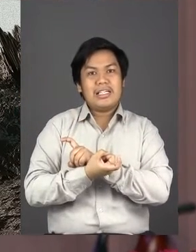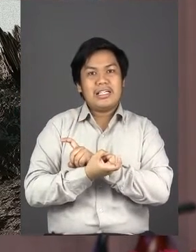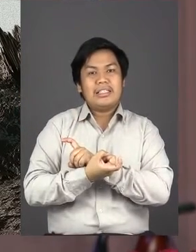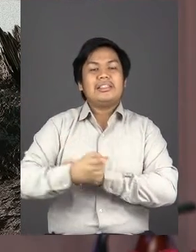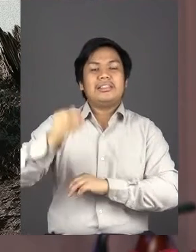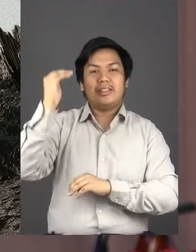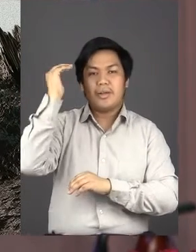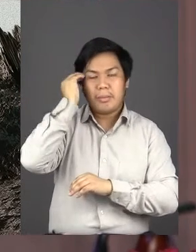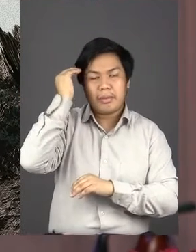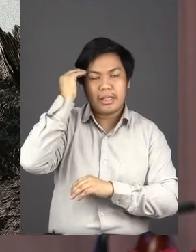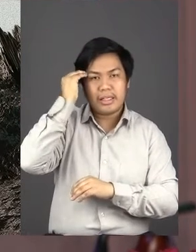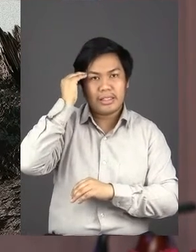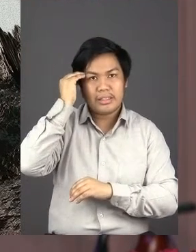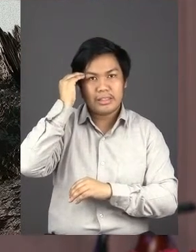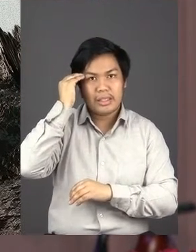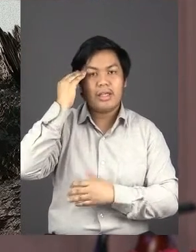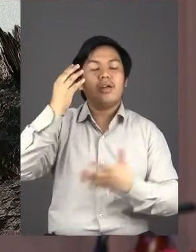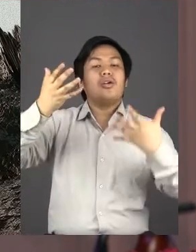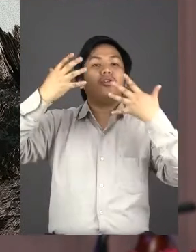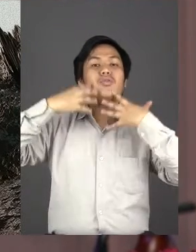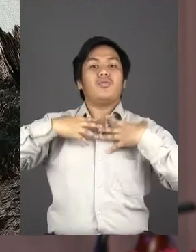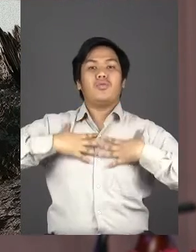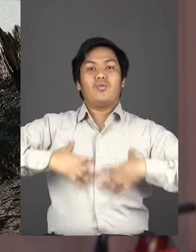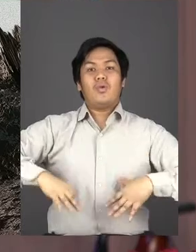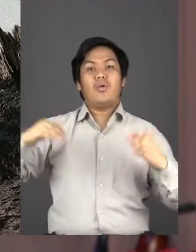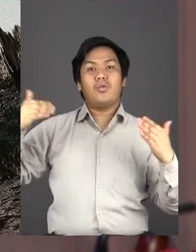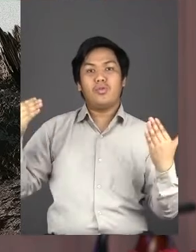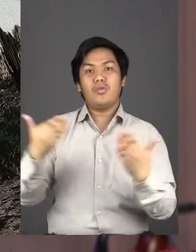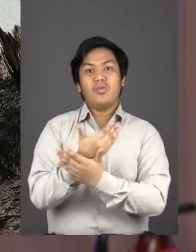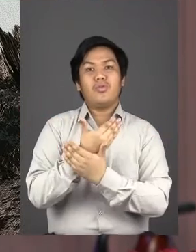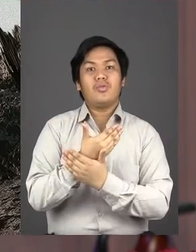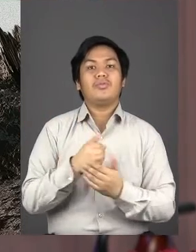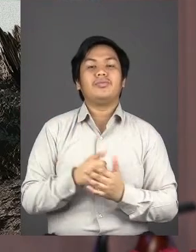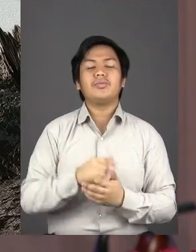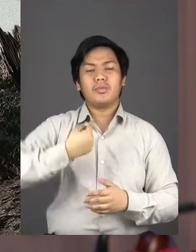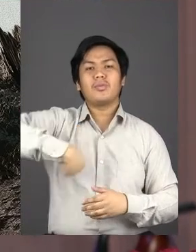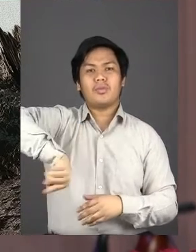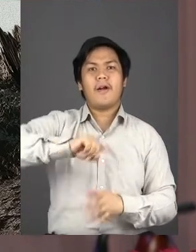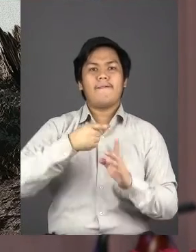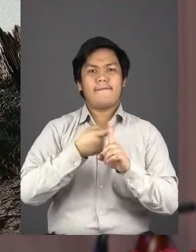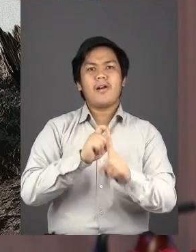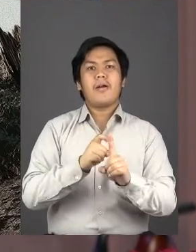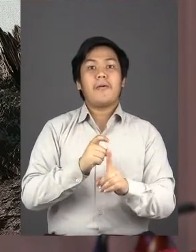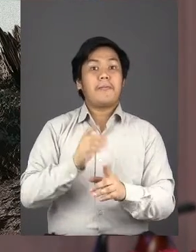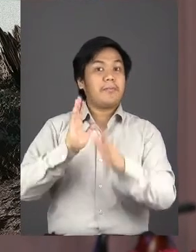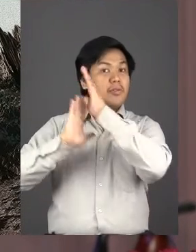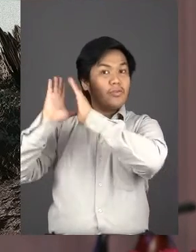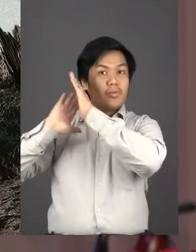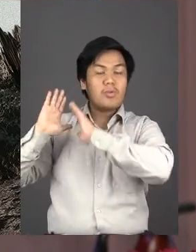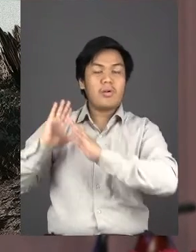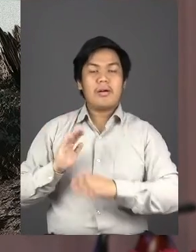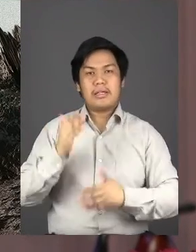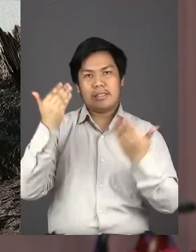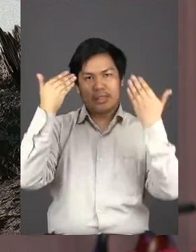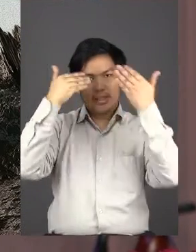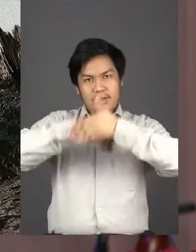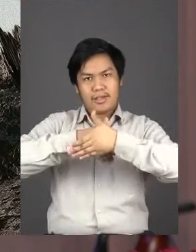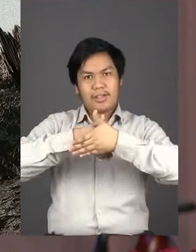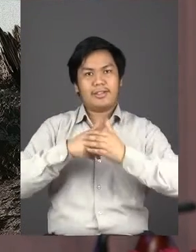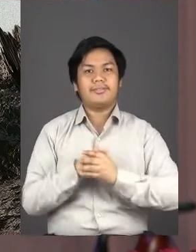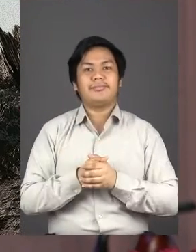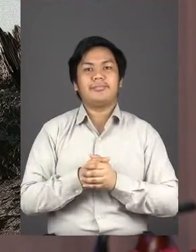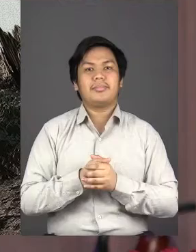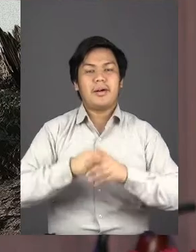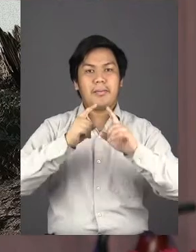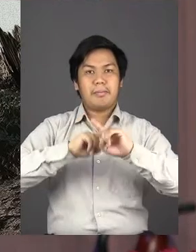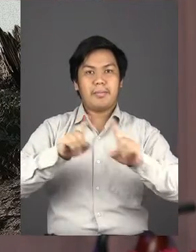minds, and to put on the new self. So meron po tayong pinanggalingan. We were darkness.